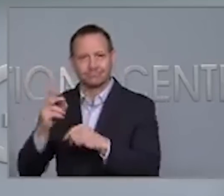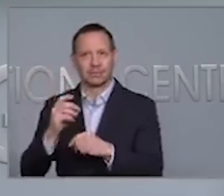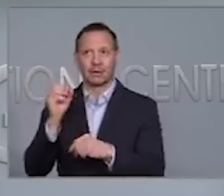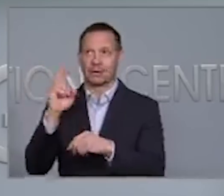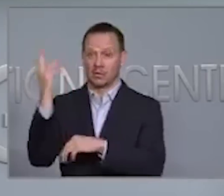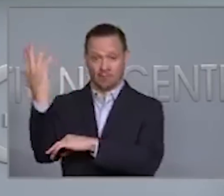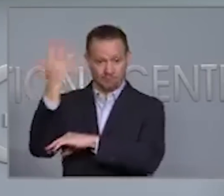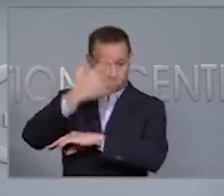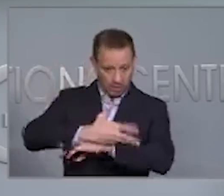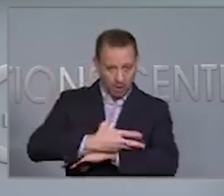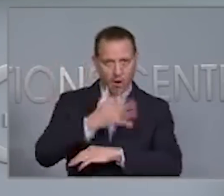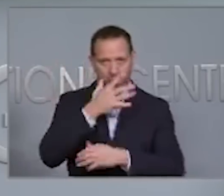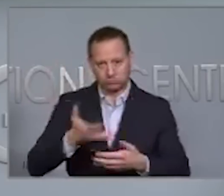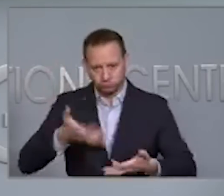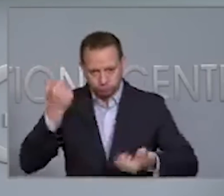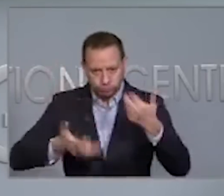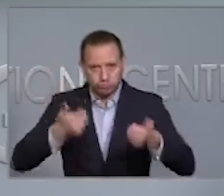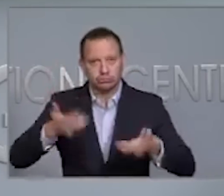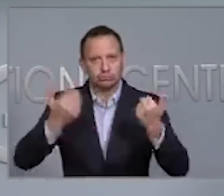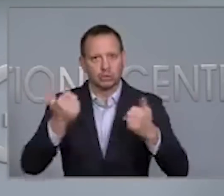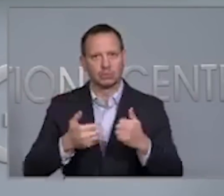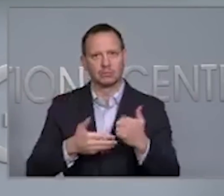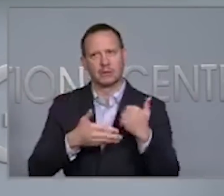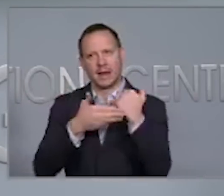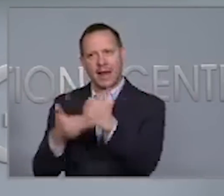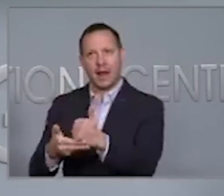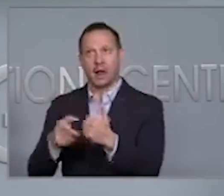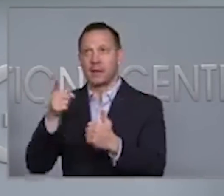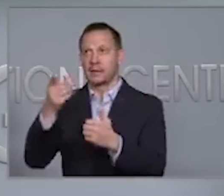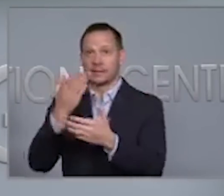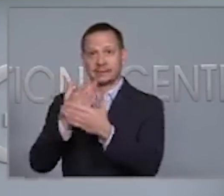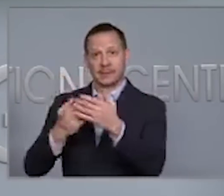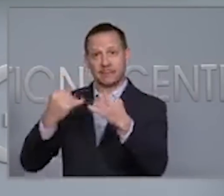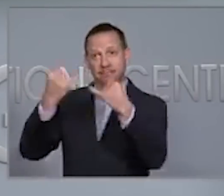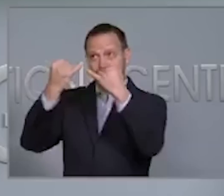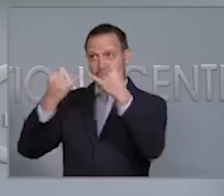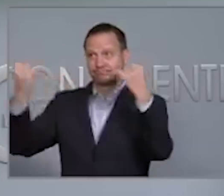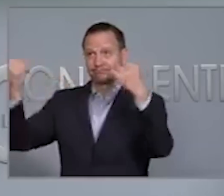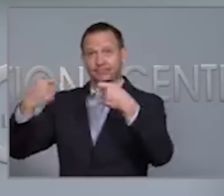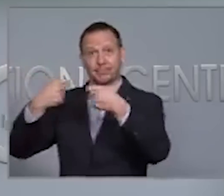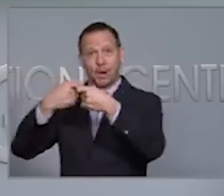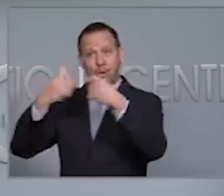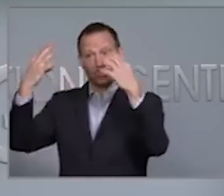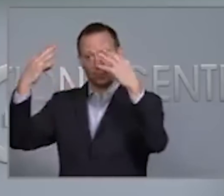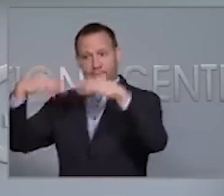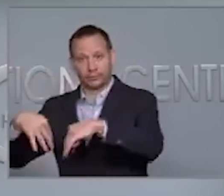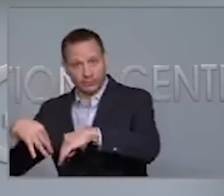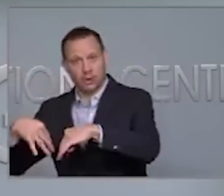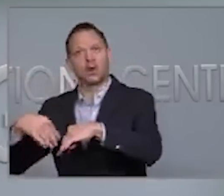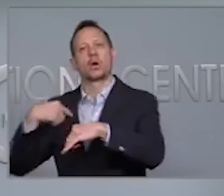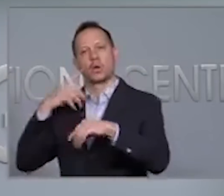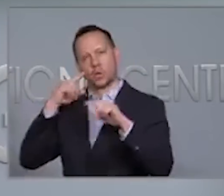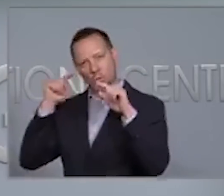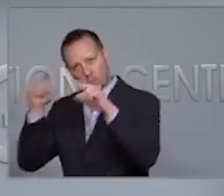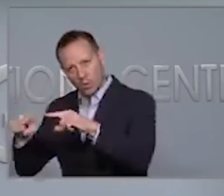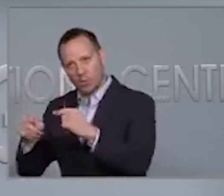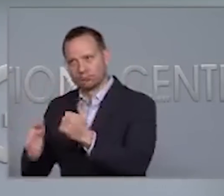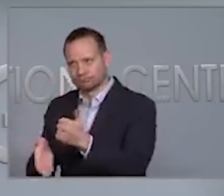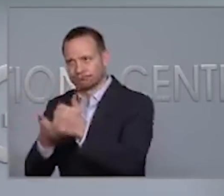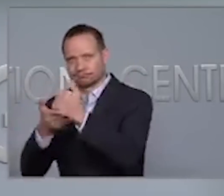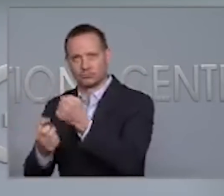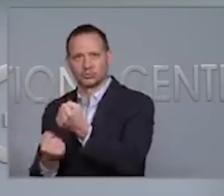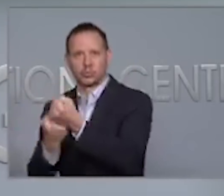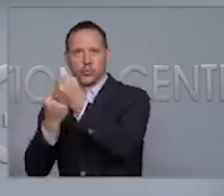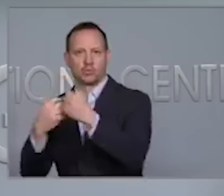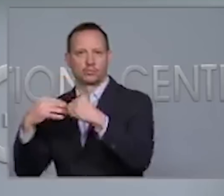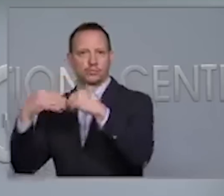and also working with our utility partners in spots that involve down power lines. Most of the state is forecast to receive some